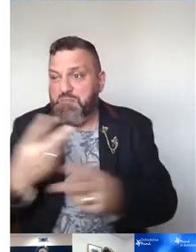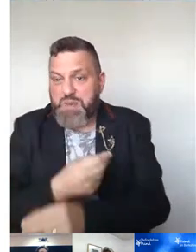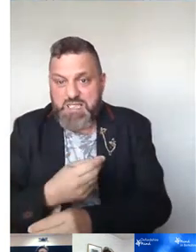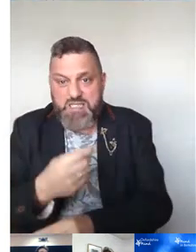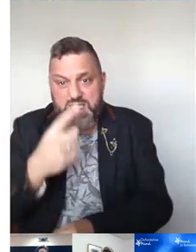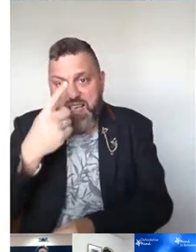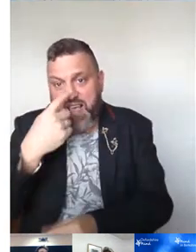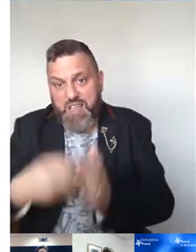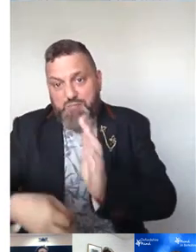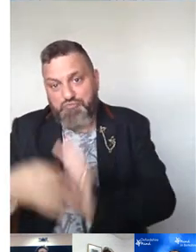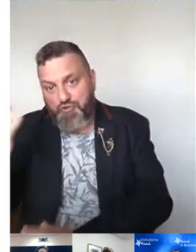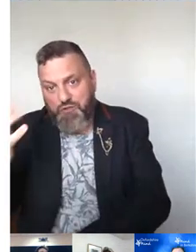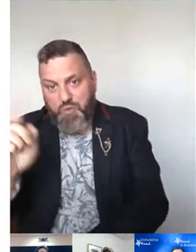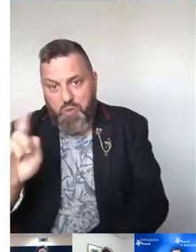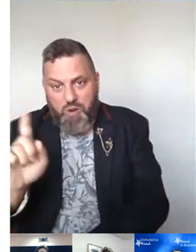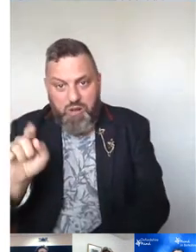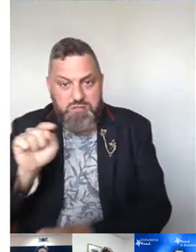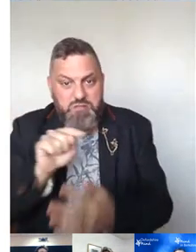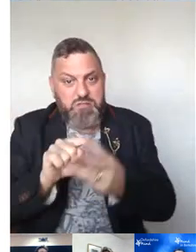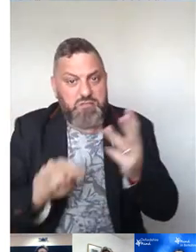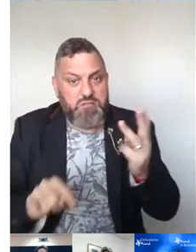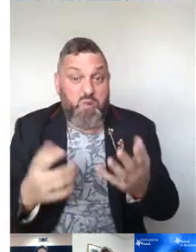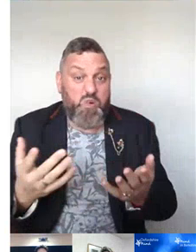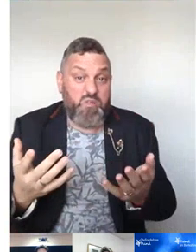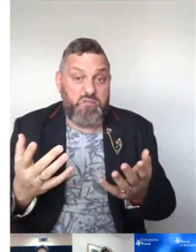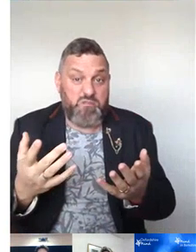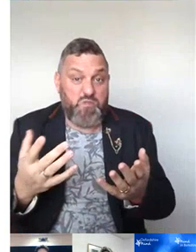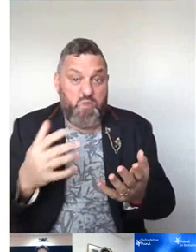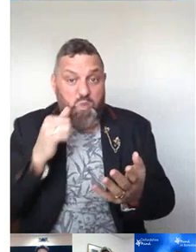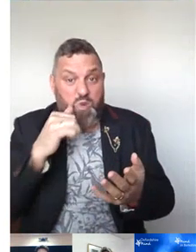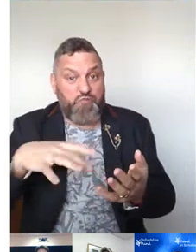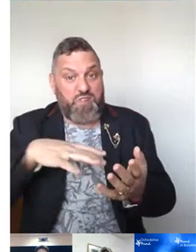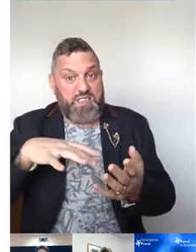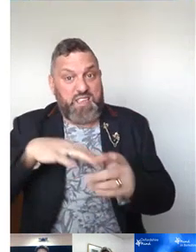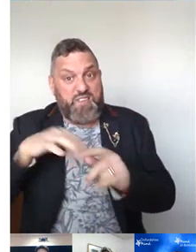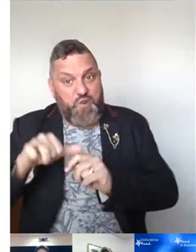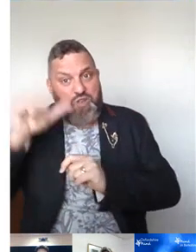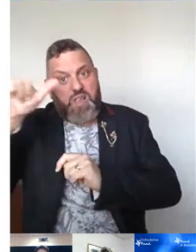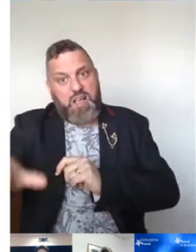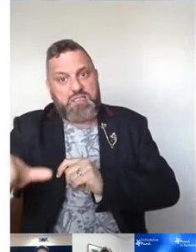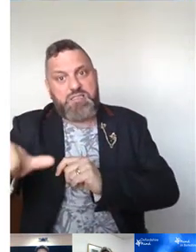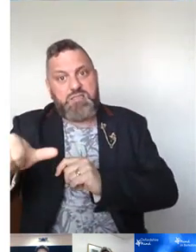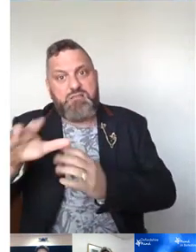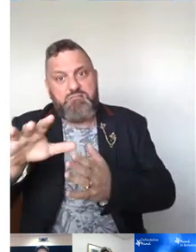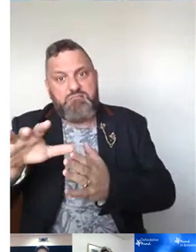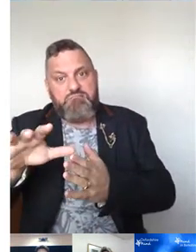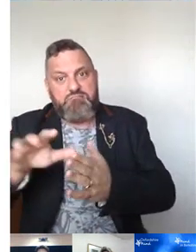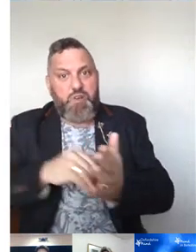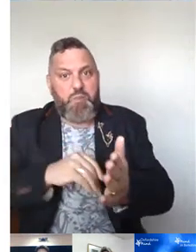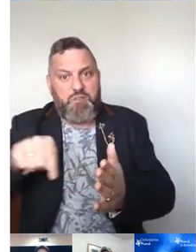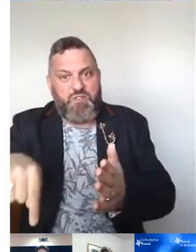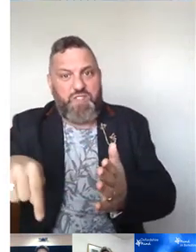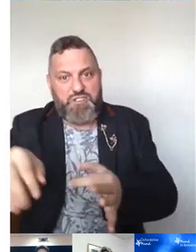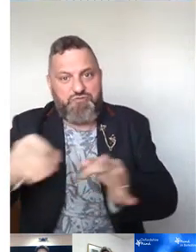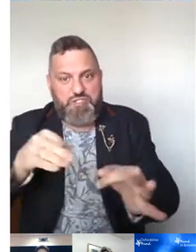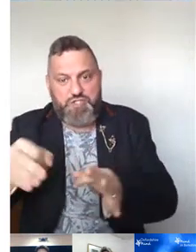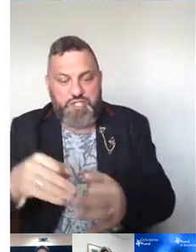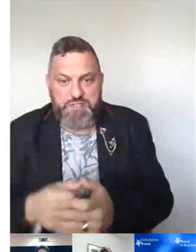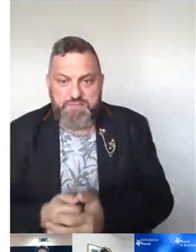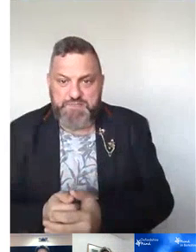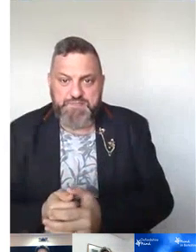what could be improved, all things that can be used for the next version of the strategy.